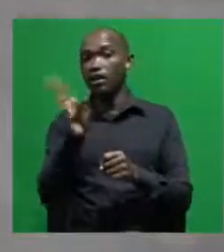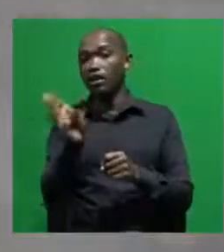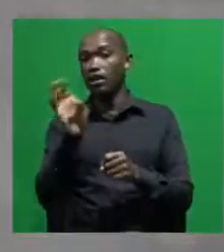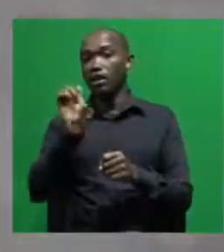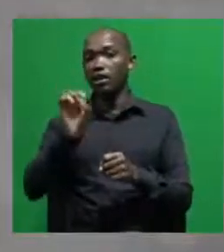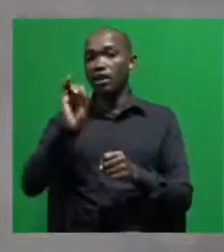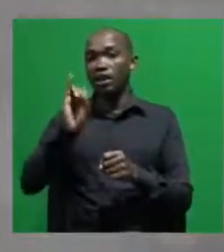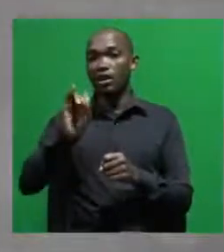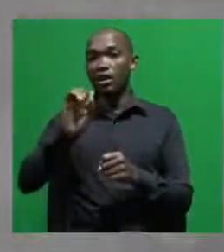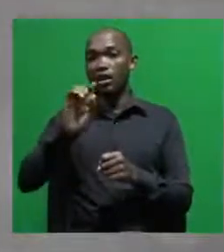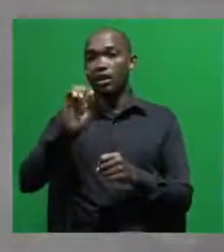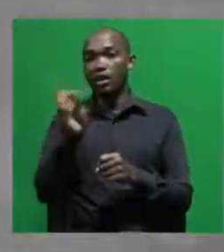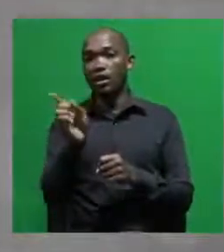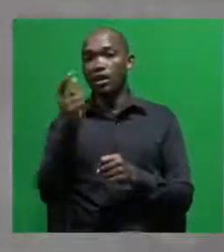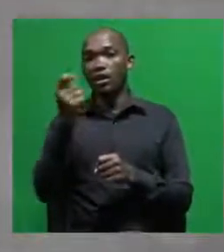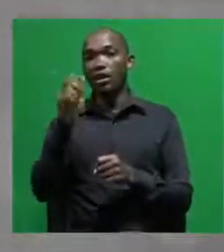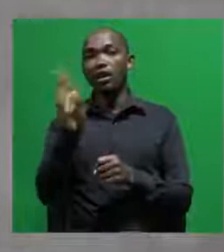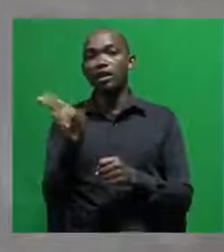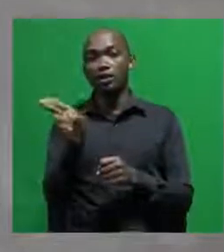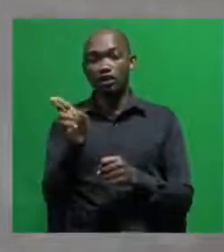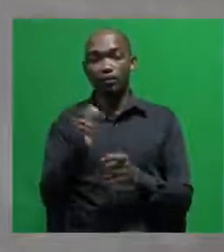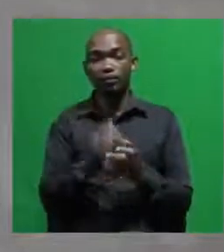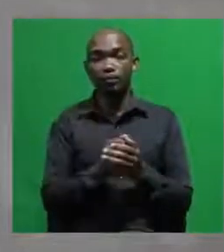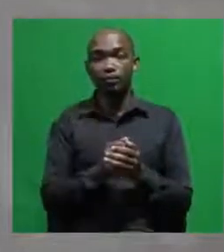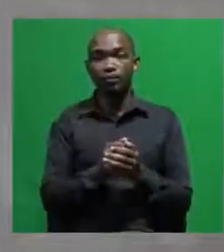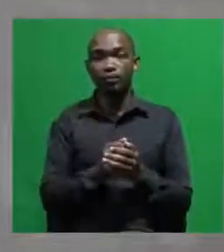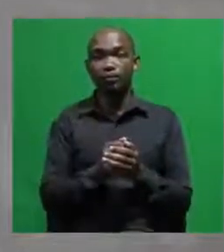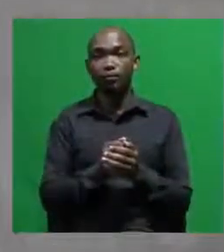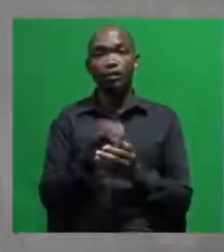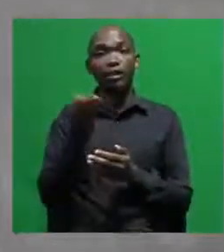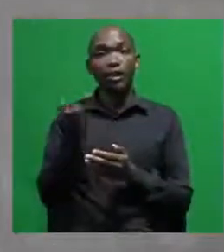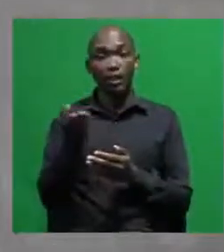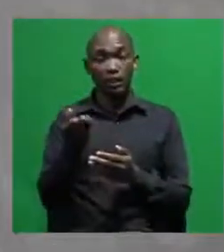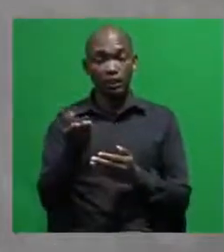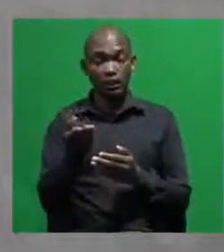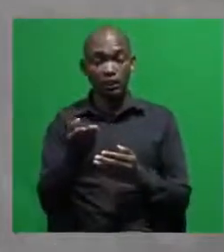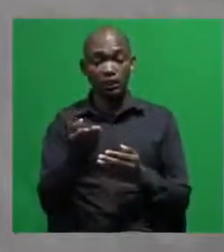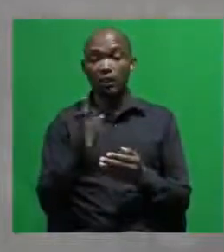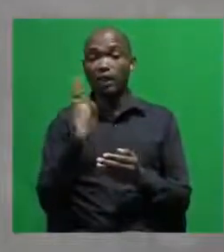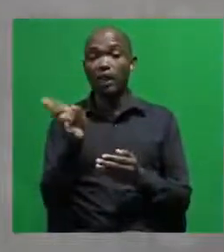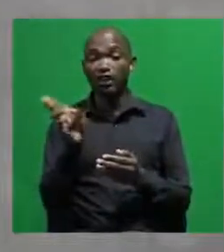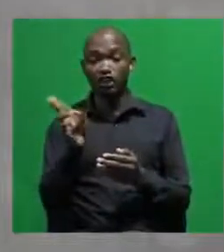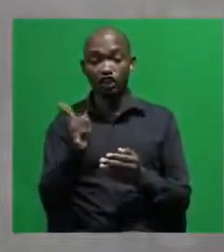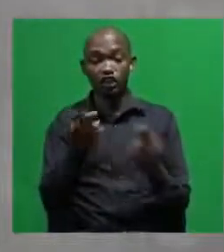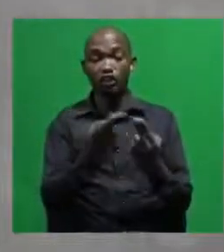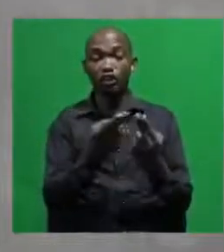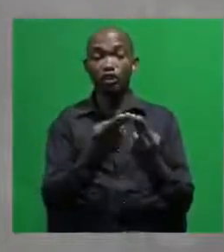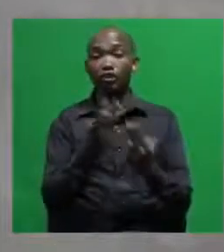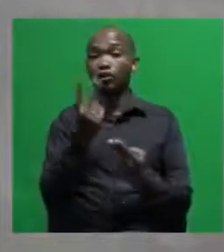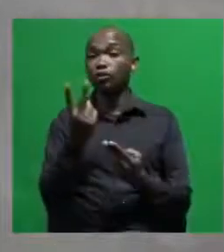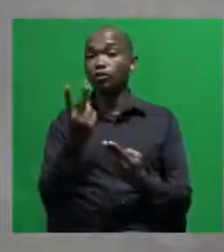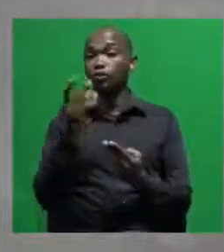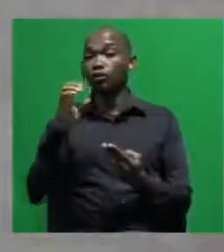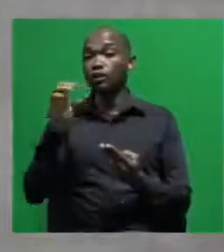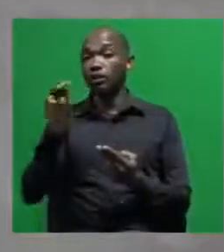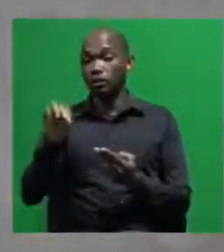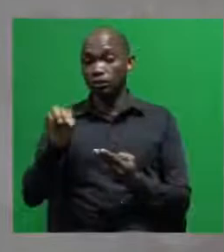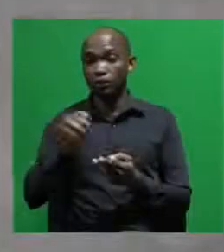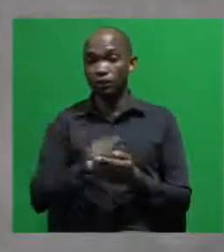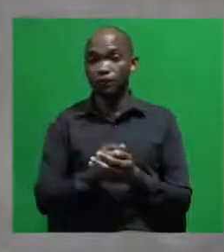height. Height H is equal to 2